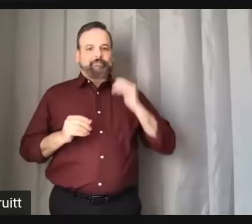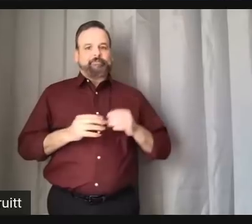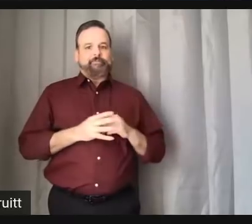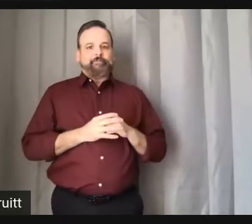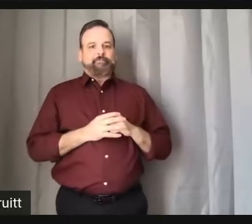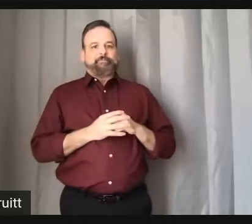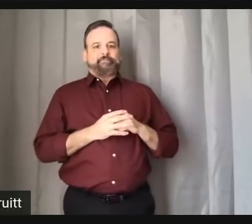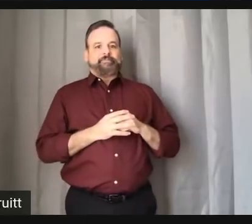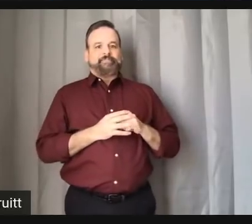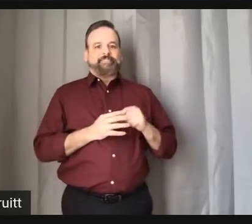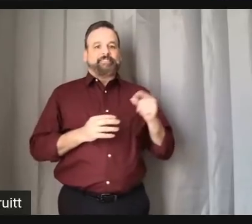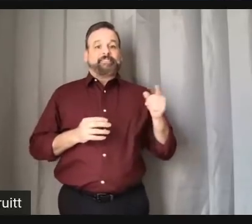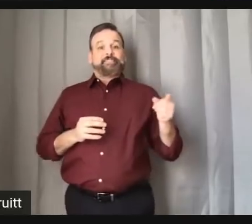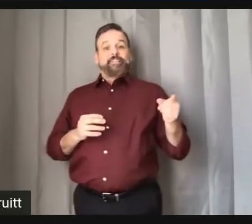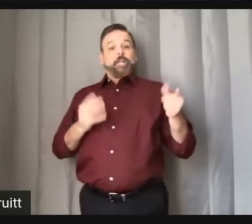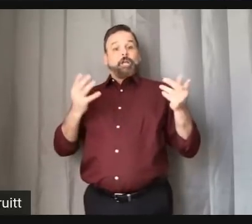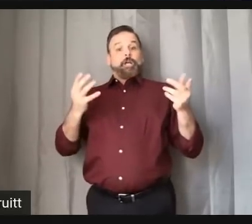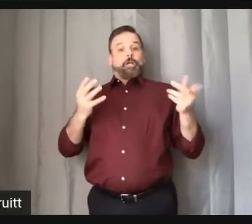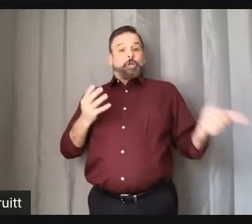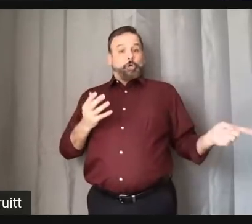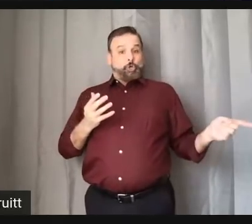All right. You want to jump into questions?